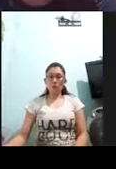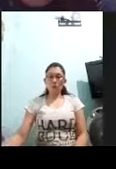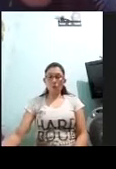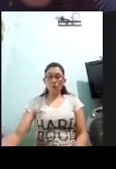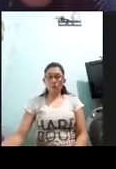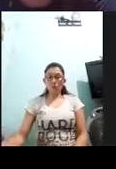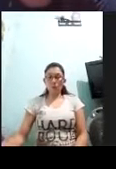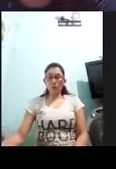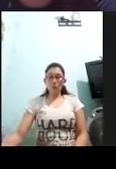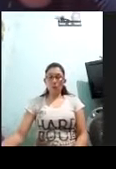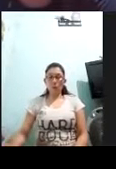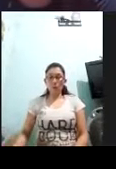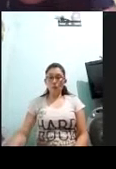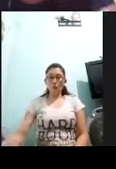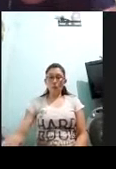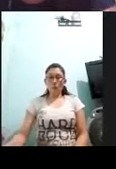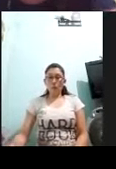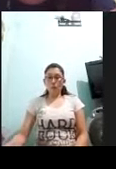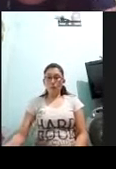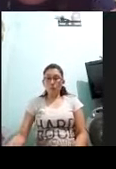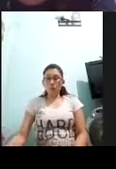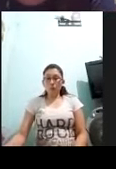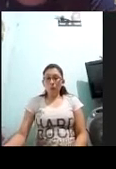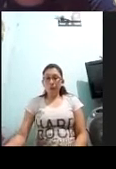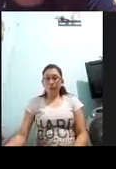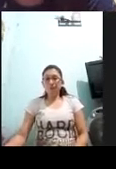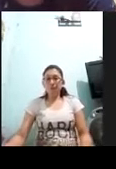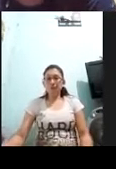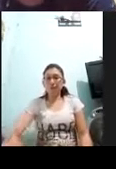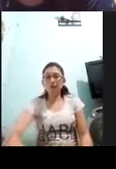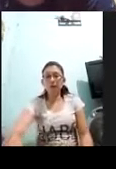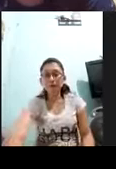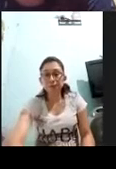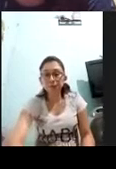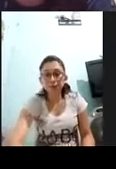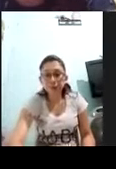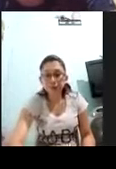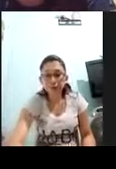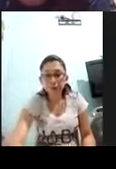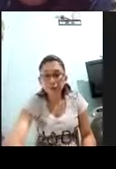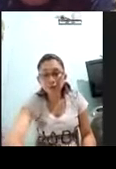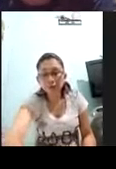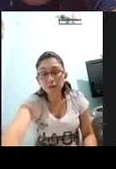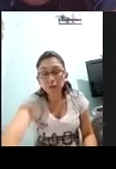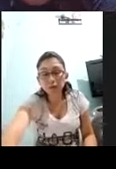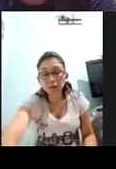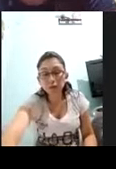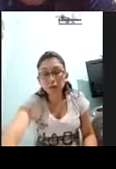Ok, démosle. Ok, hoy sí. Good evening, my name is Beatriz,